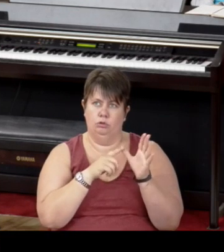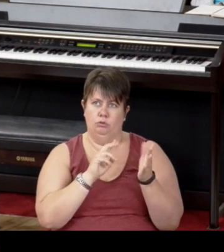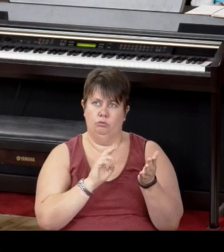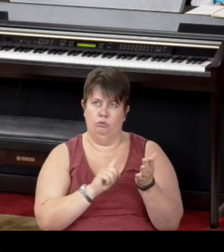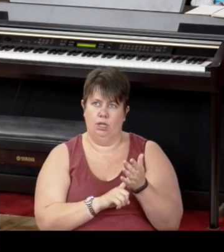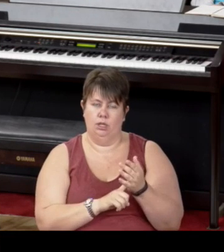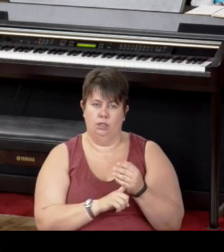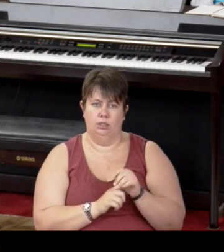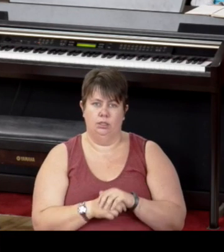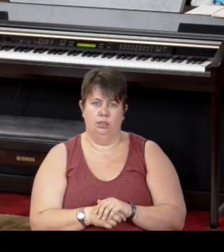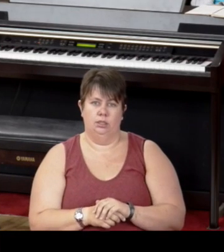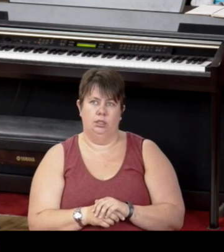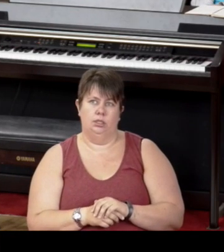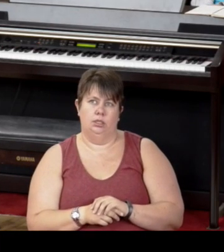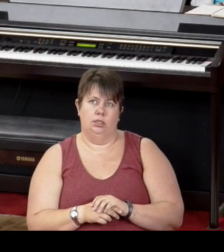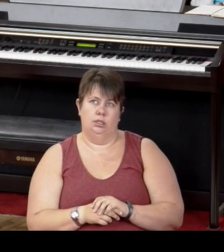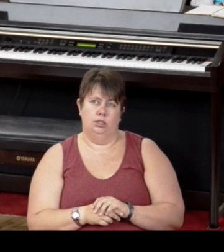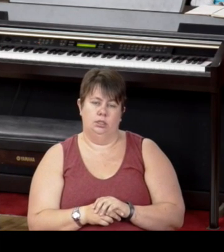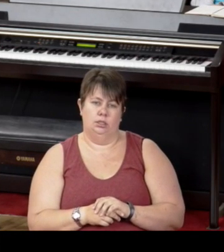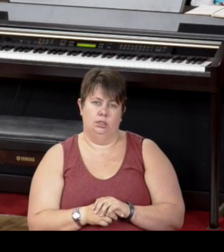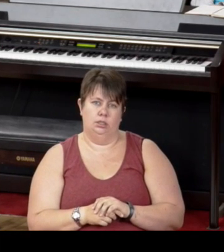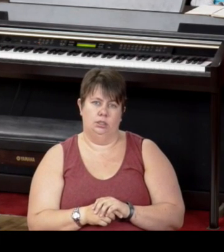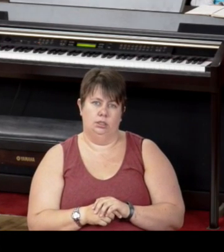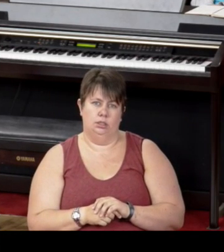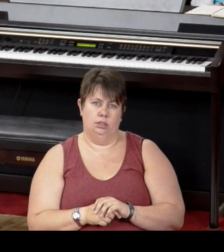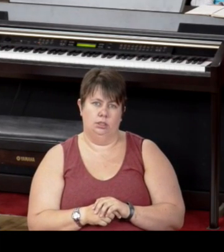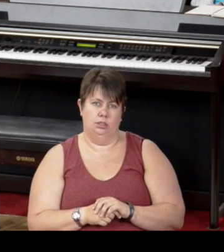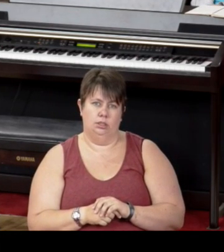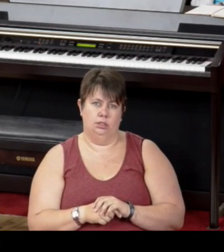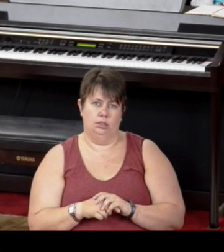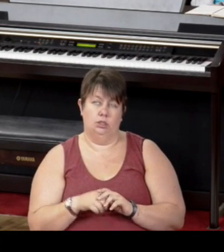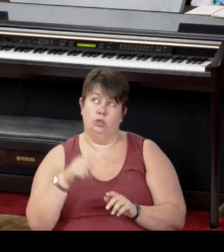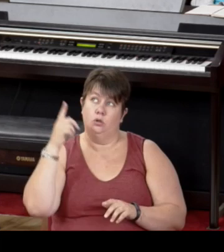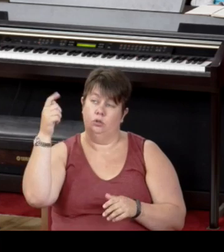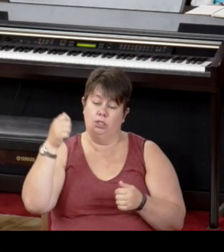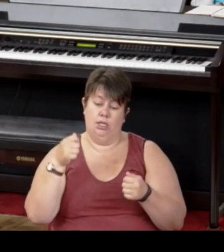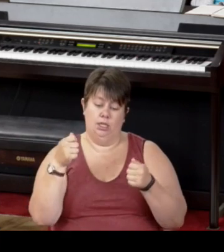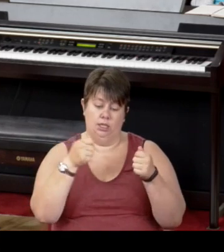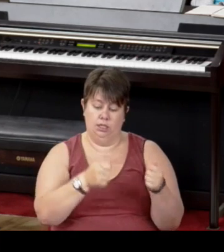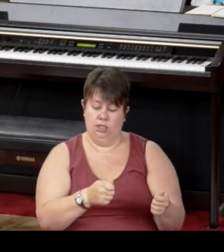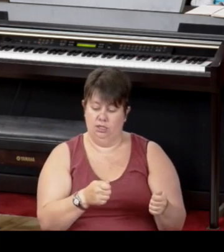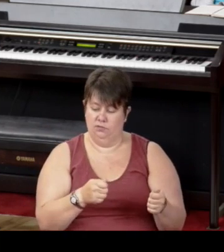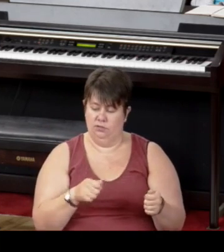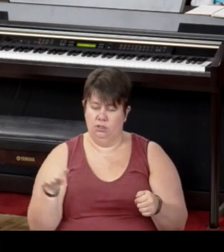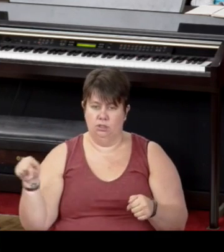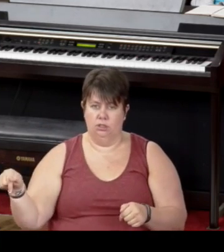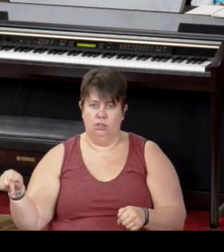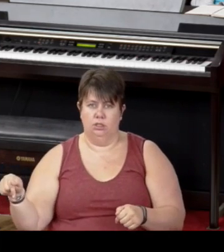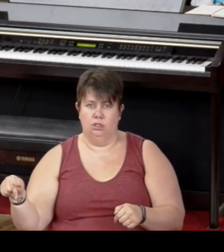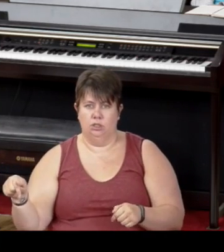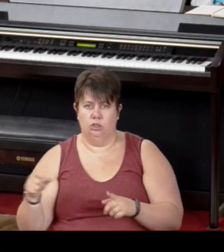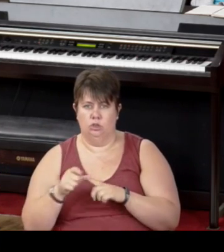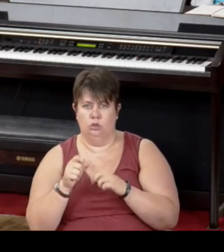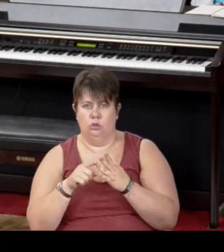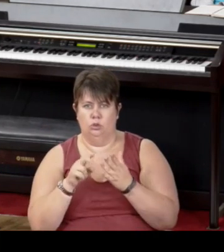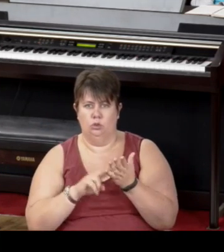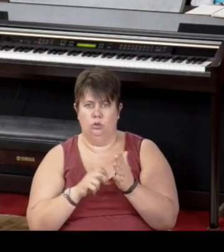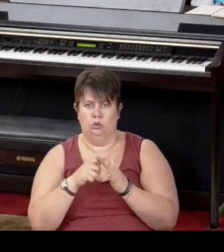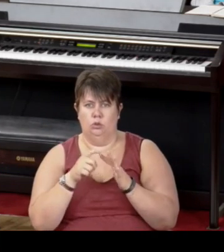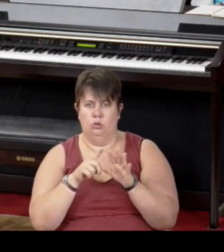cursing Israel, God gave his donkey a voice. And the donkey said, no, I'm not going to carry